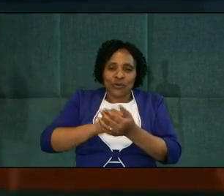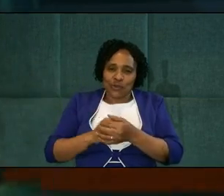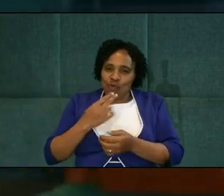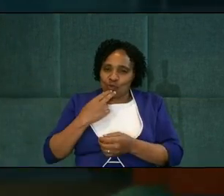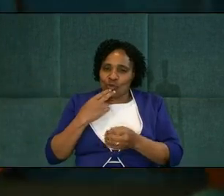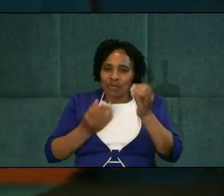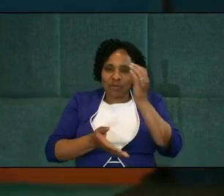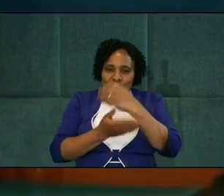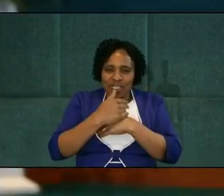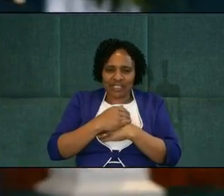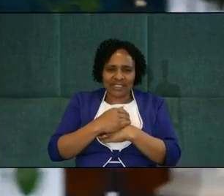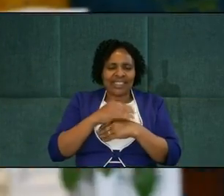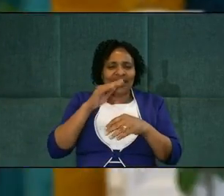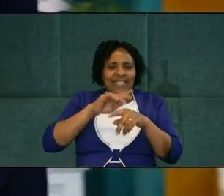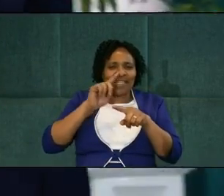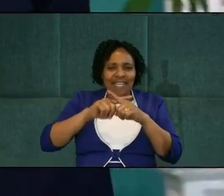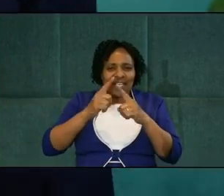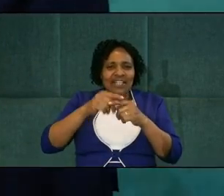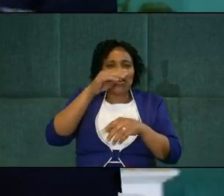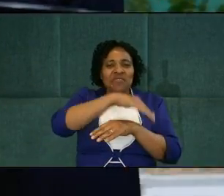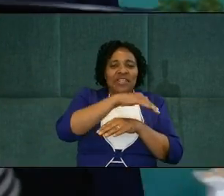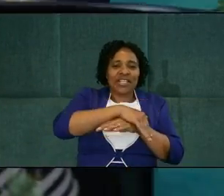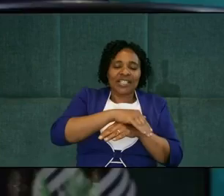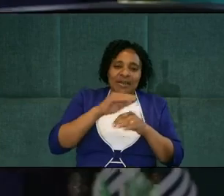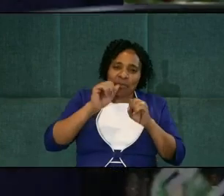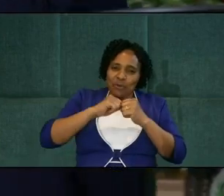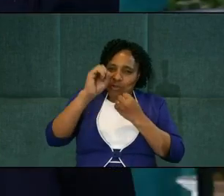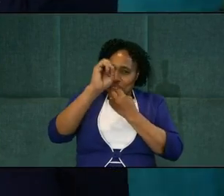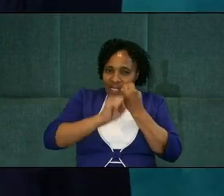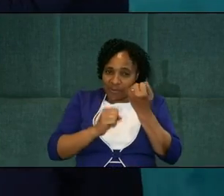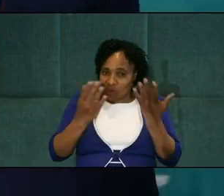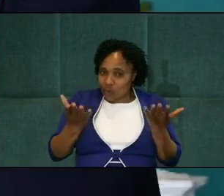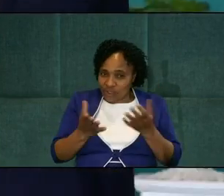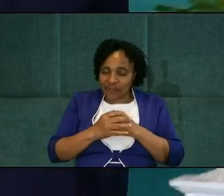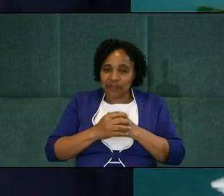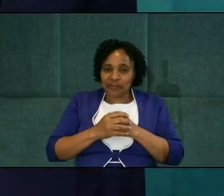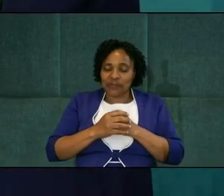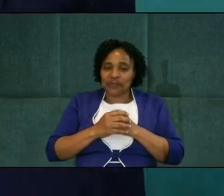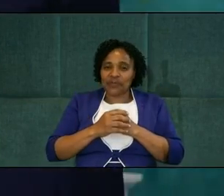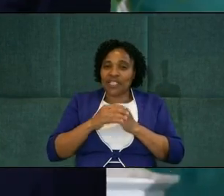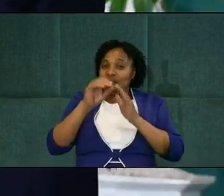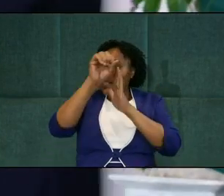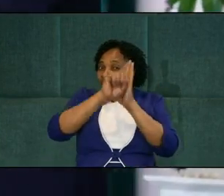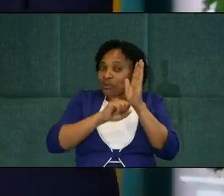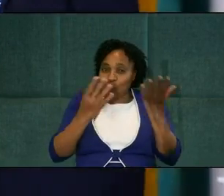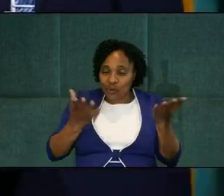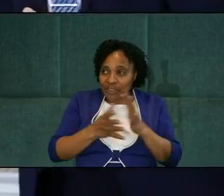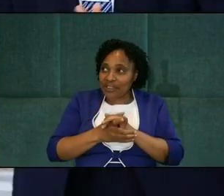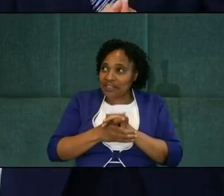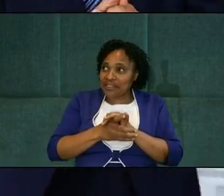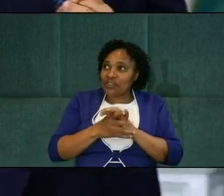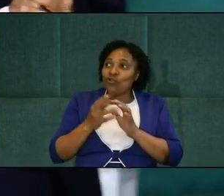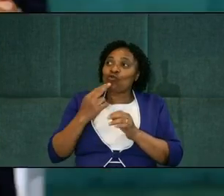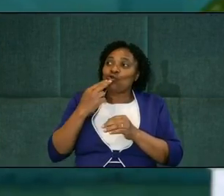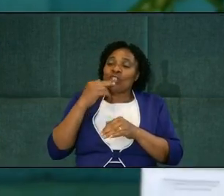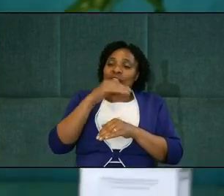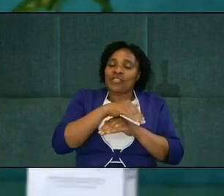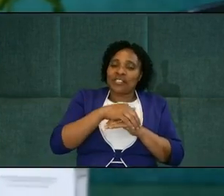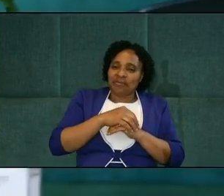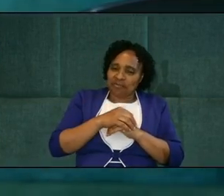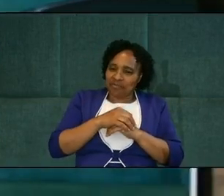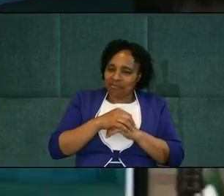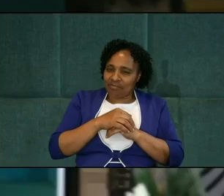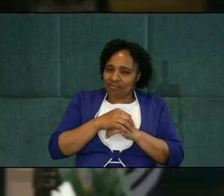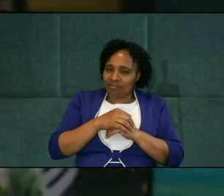Tuesday morning. Tuesday evening when you come, we're dealing with this subject. Tuesday evening, next one. This is what we have for Tuesday evening. Tuesday evening